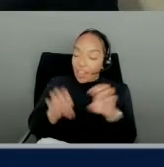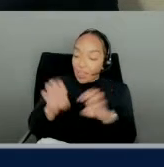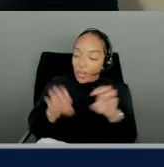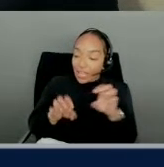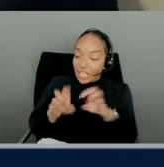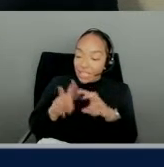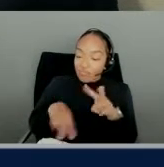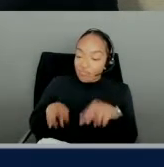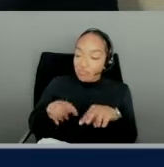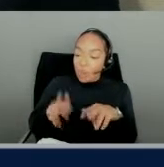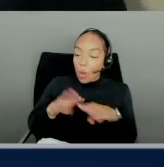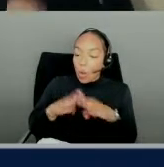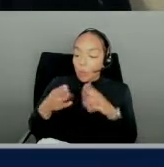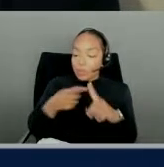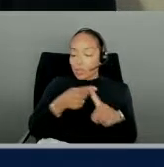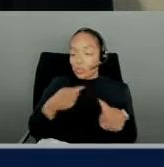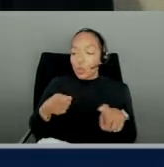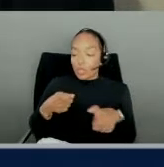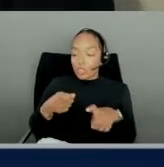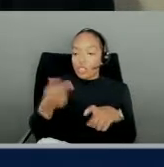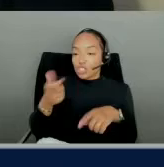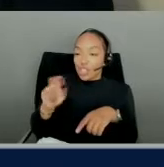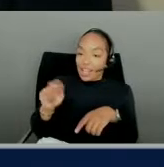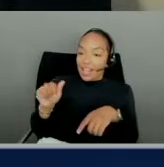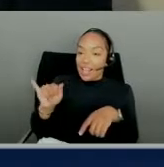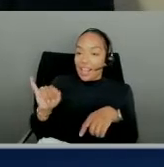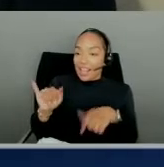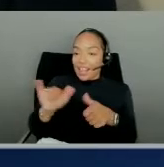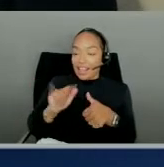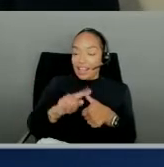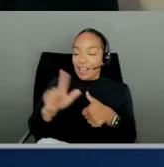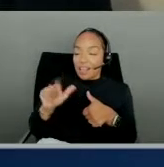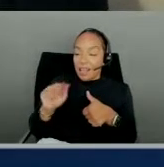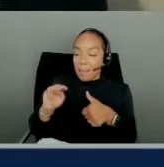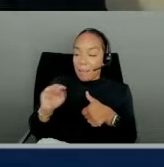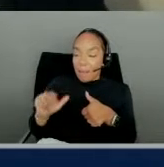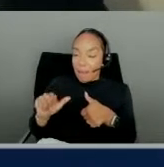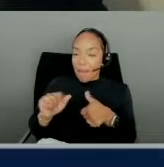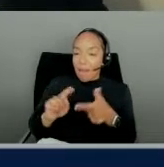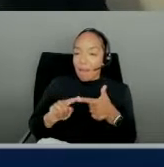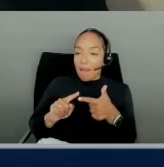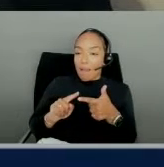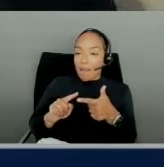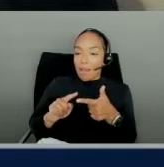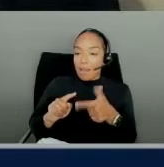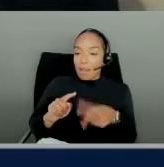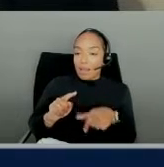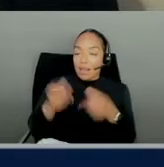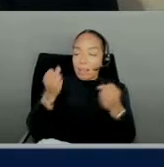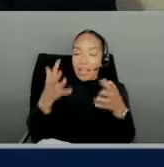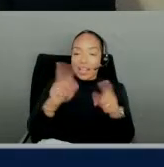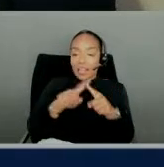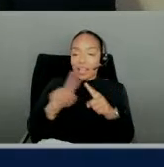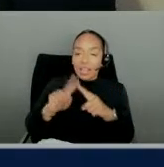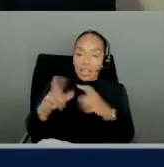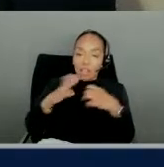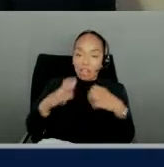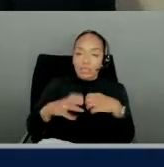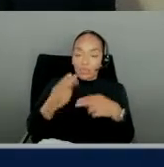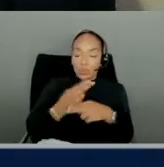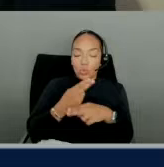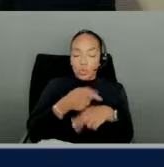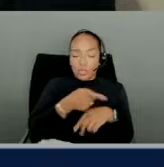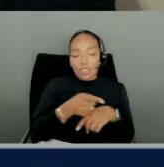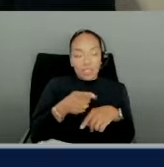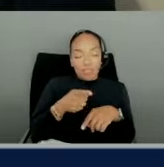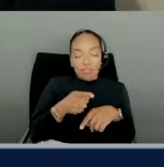open source generative AI models like Llama, Mistral, or Mixtral. So a lot of customers are using these open source models, fine-tuning